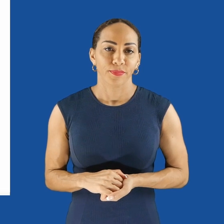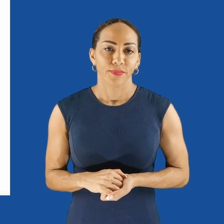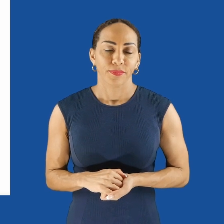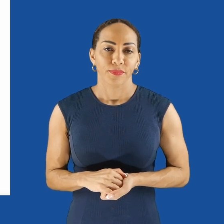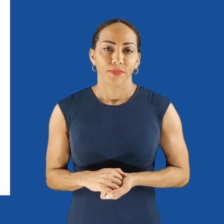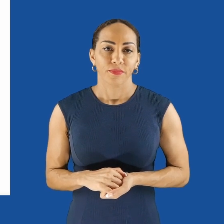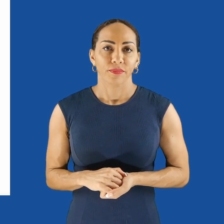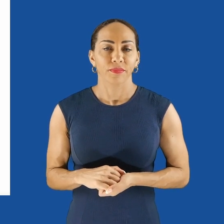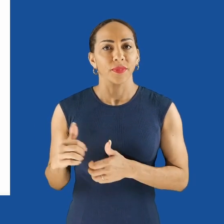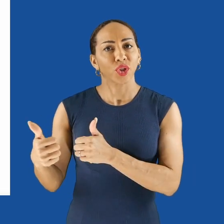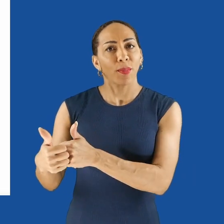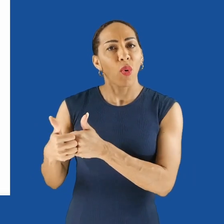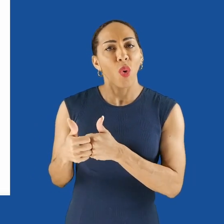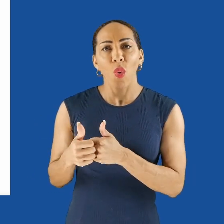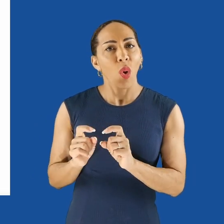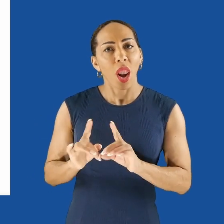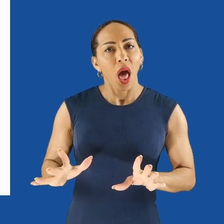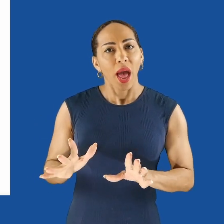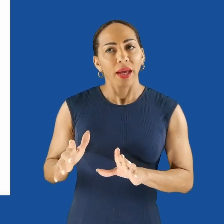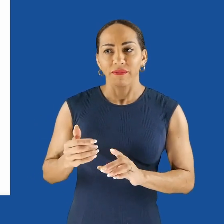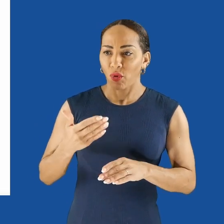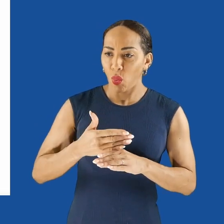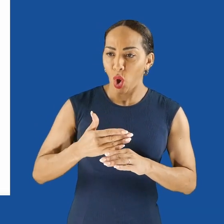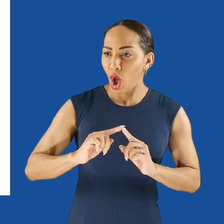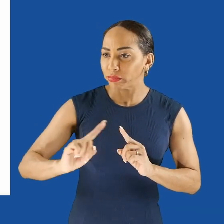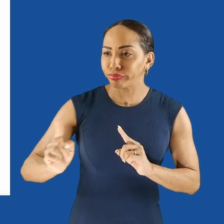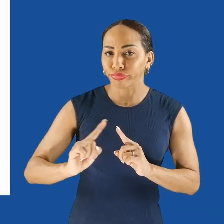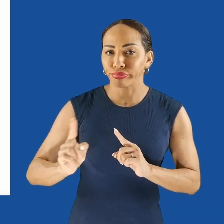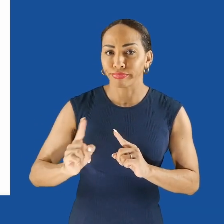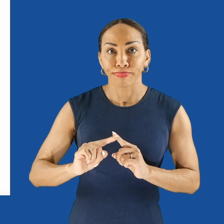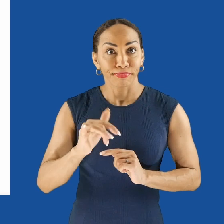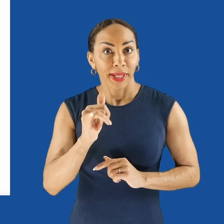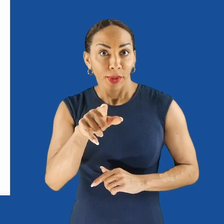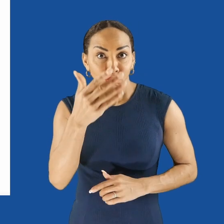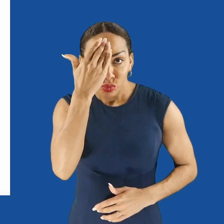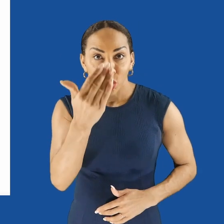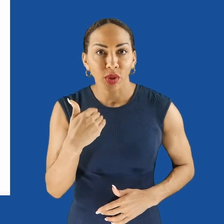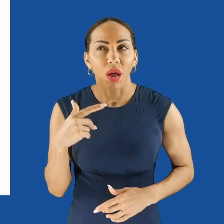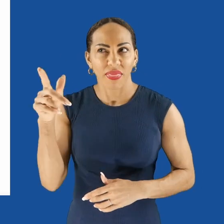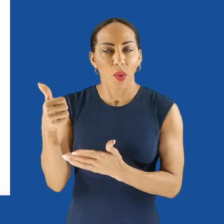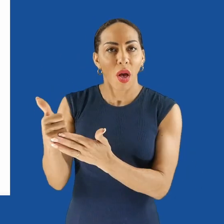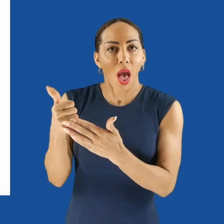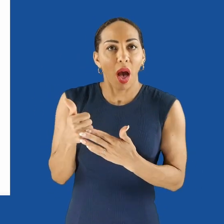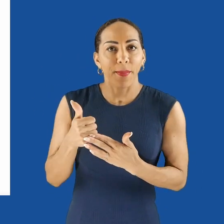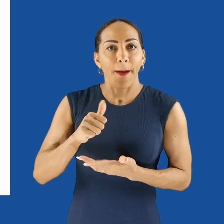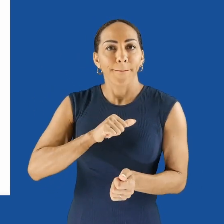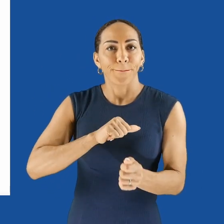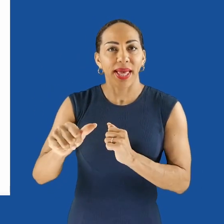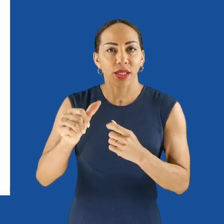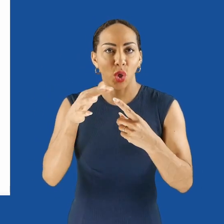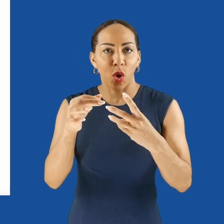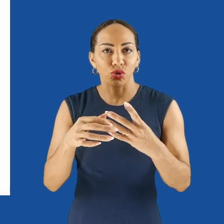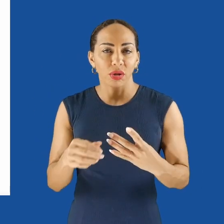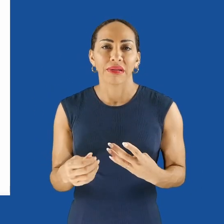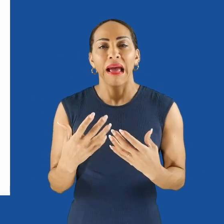Which type of support do you need to travel to and from work? If you do not know, we can help you find the right option for you. And